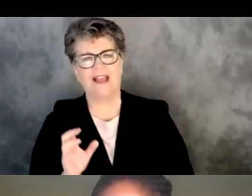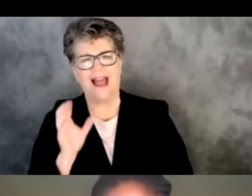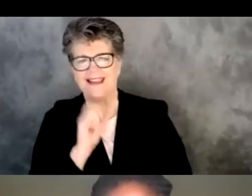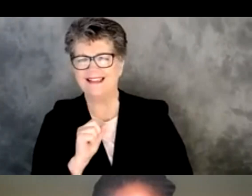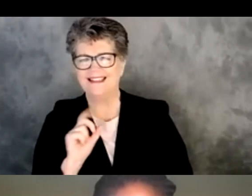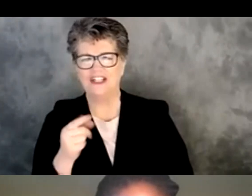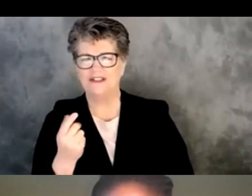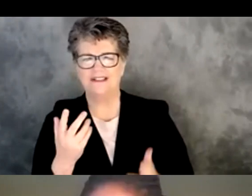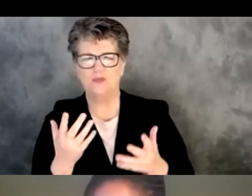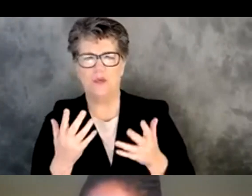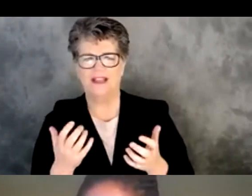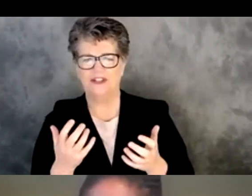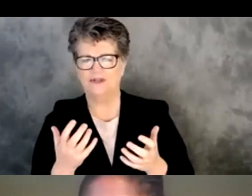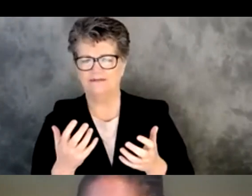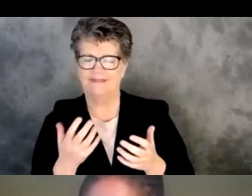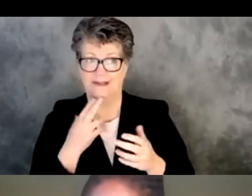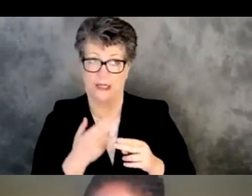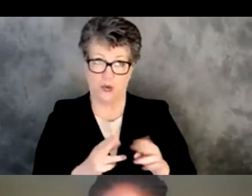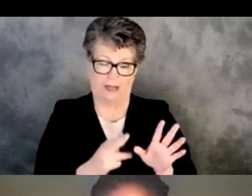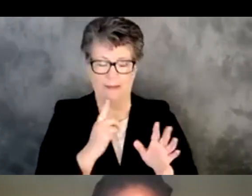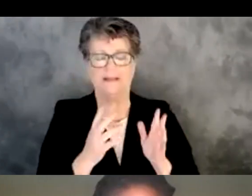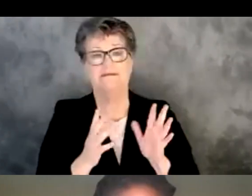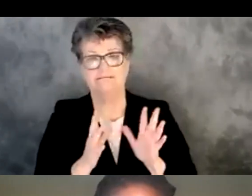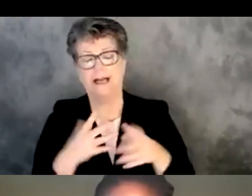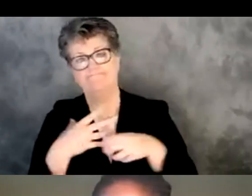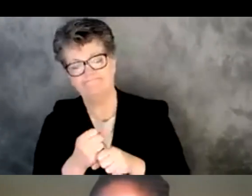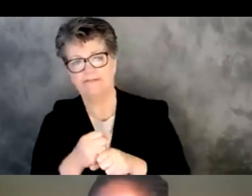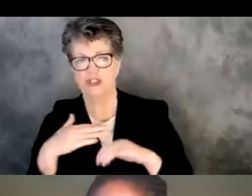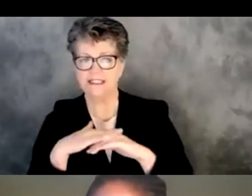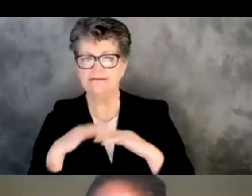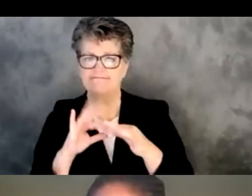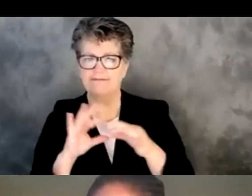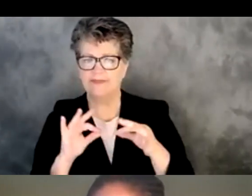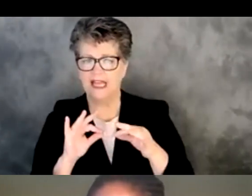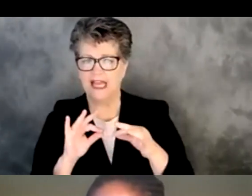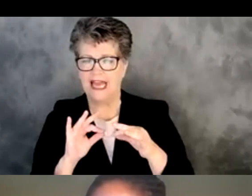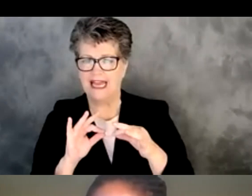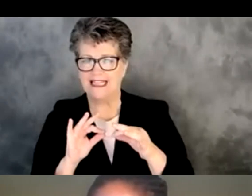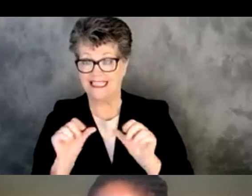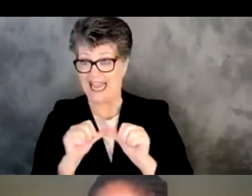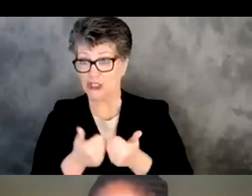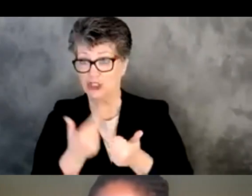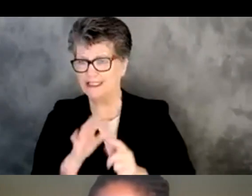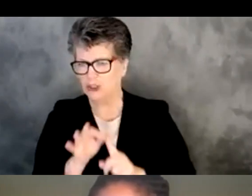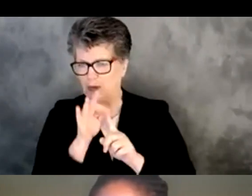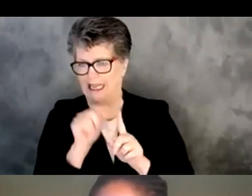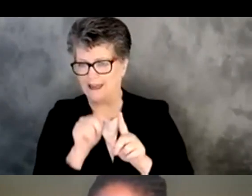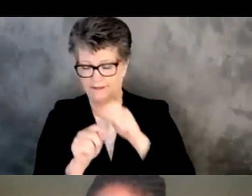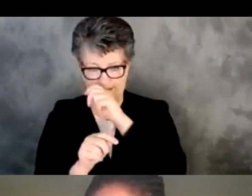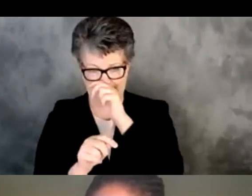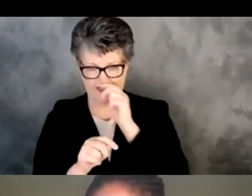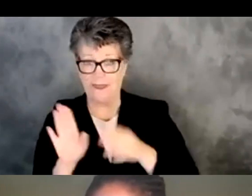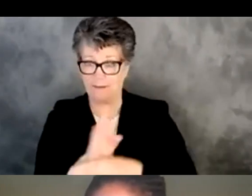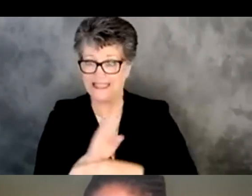to I won't say shortly, but briefly kind of just touch on the uniqueness of our agency. Our agency, the Business,